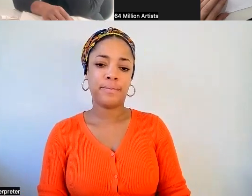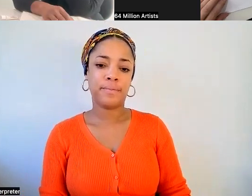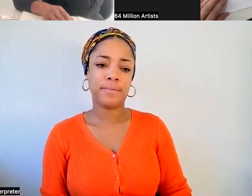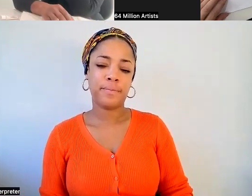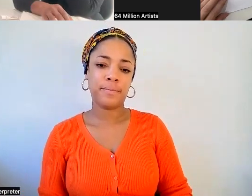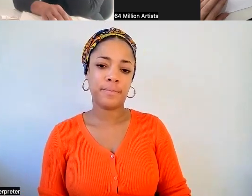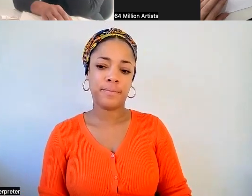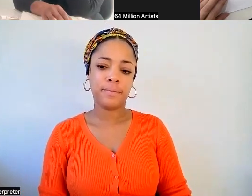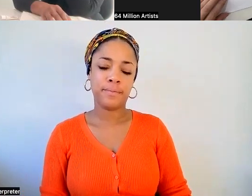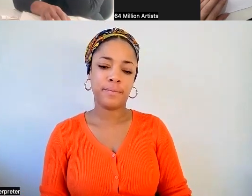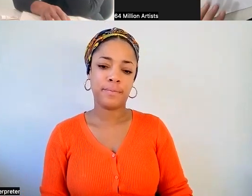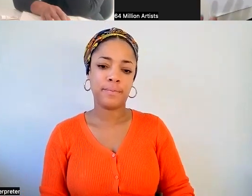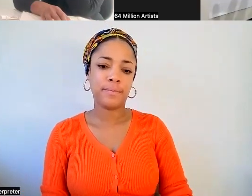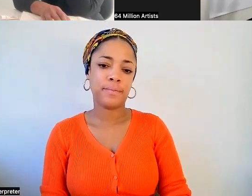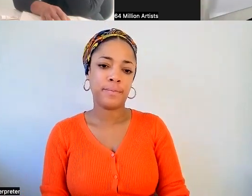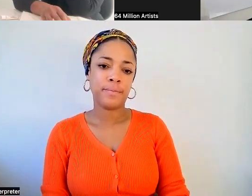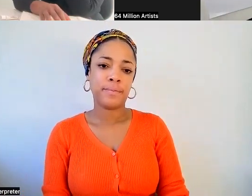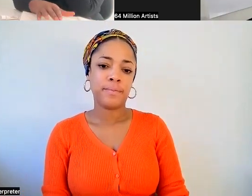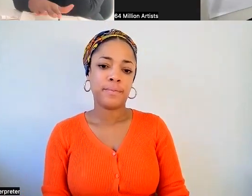canvas. Hard, gritty